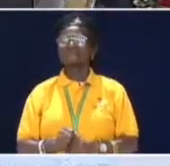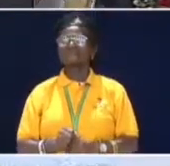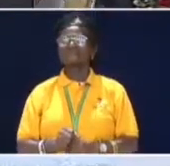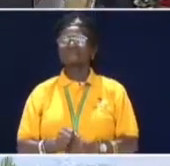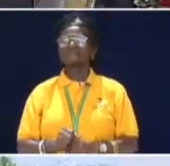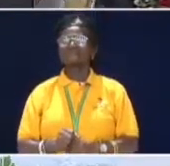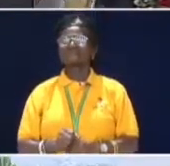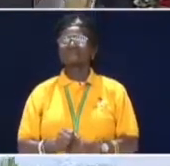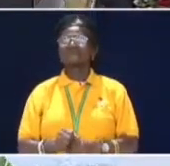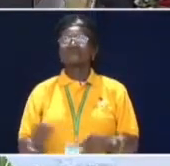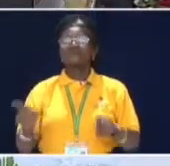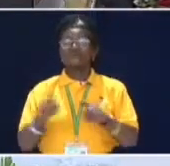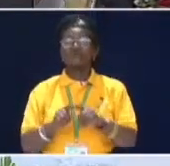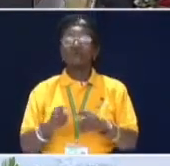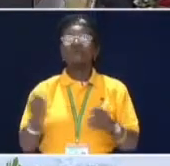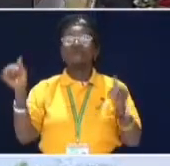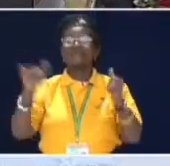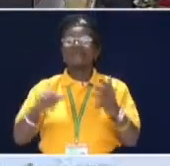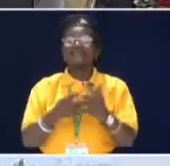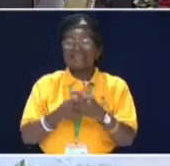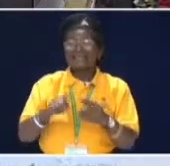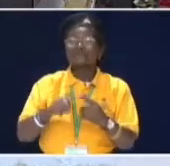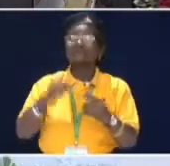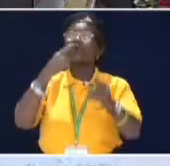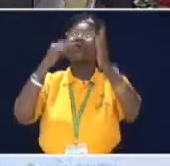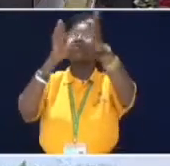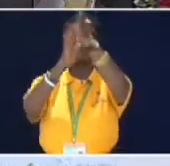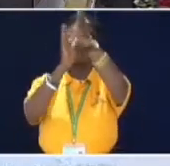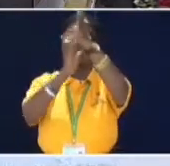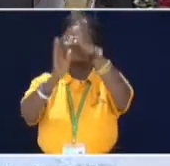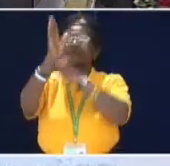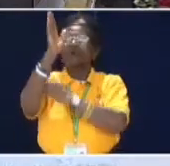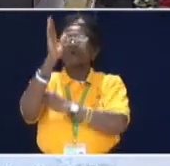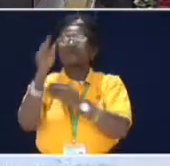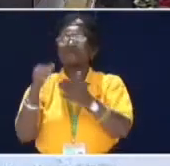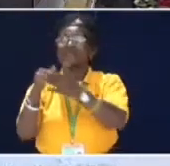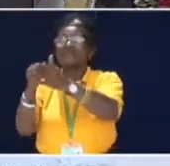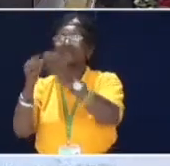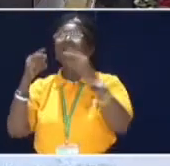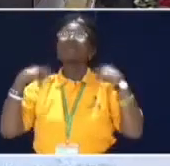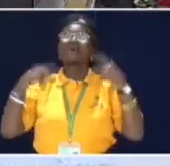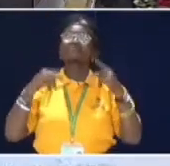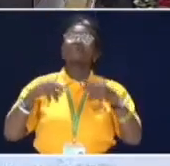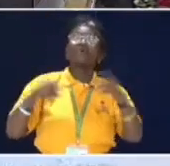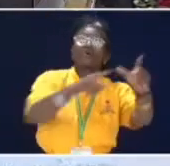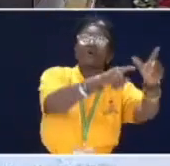they began to praise God. The lead pastor ran into the church.